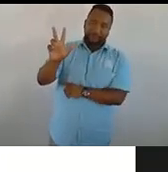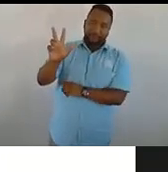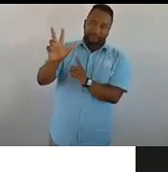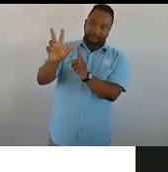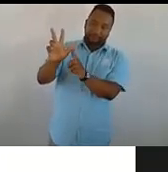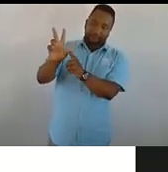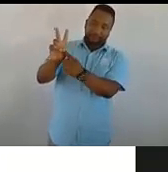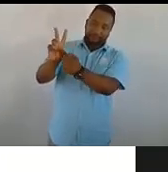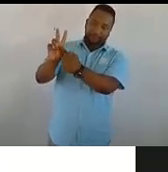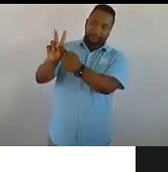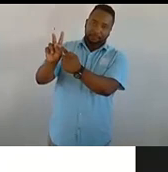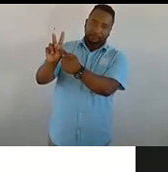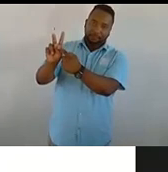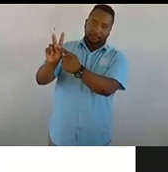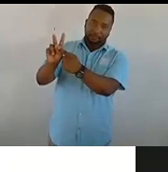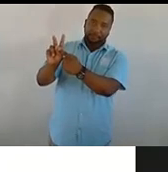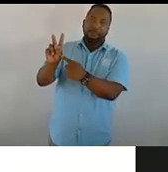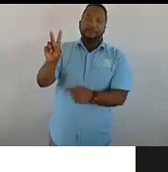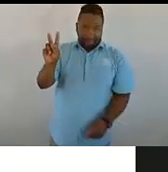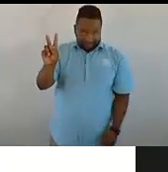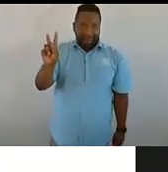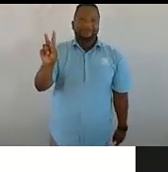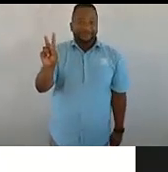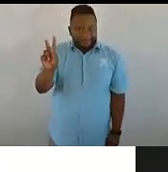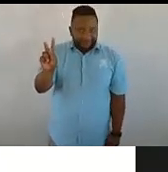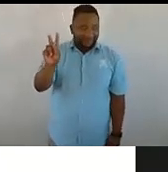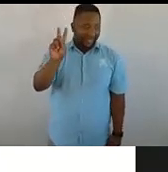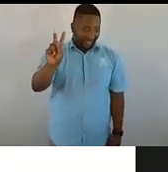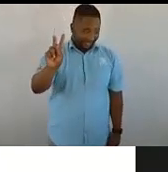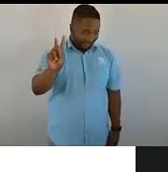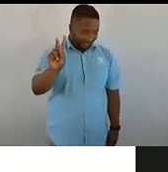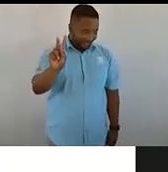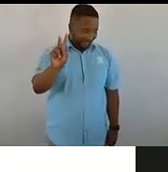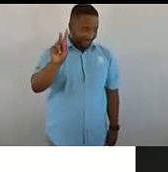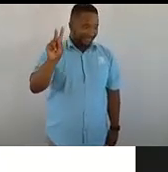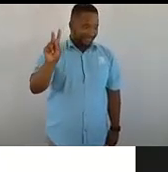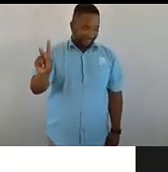The K, so you put the thumb and it is against the K.